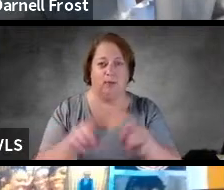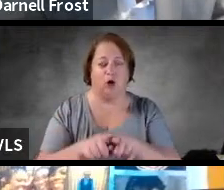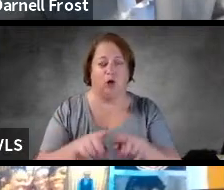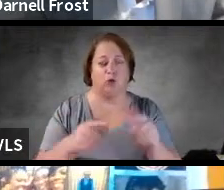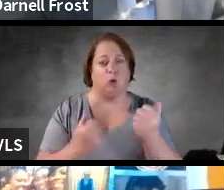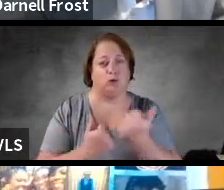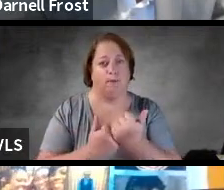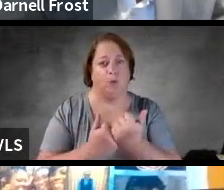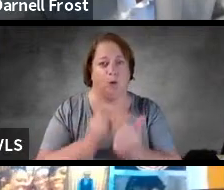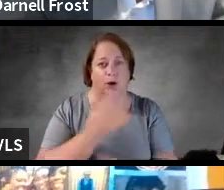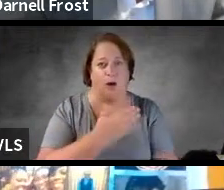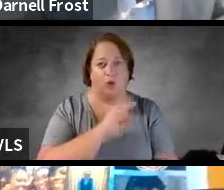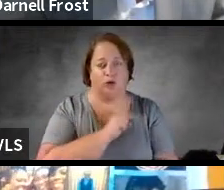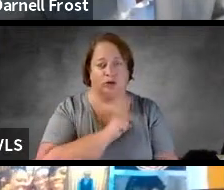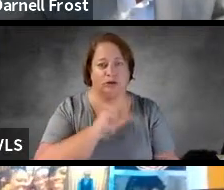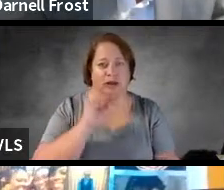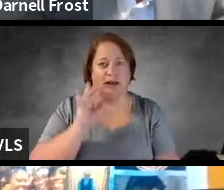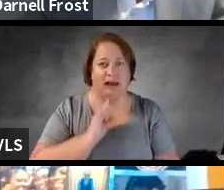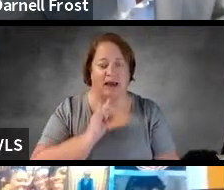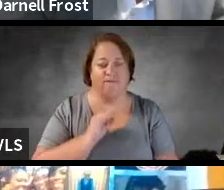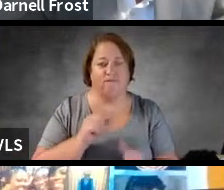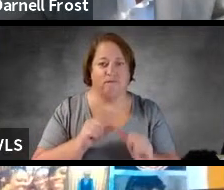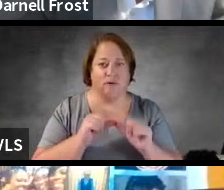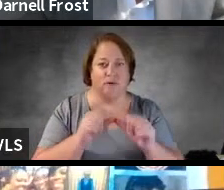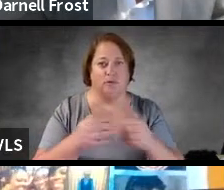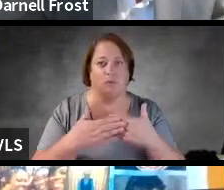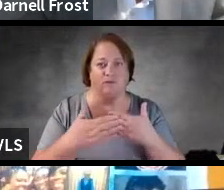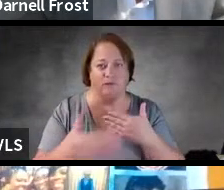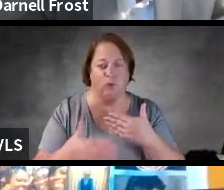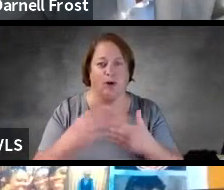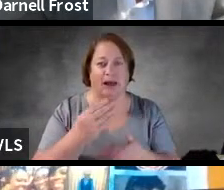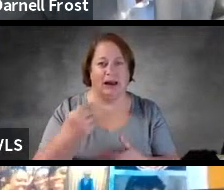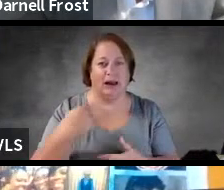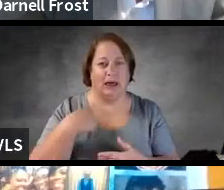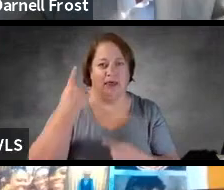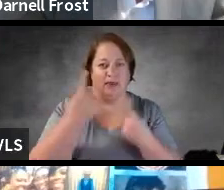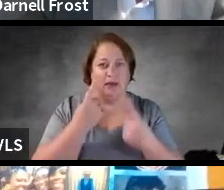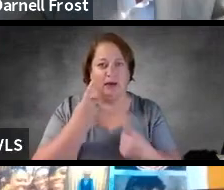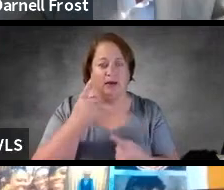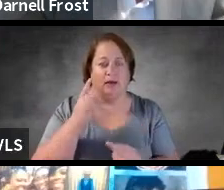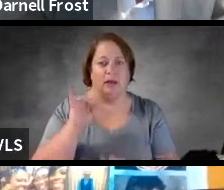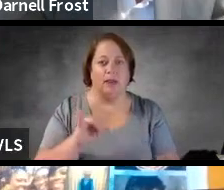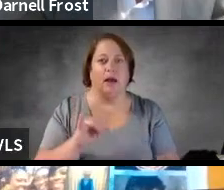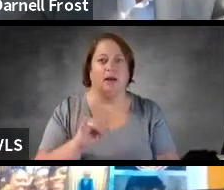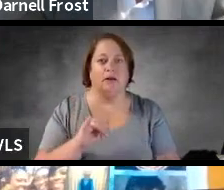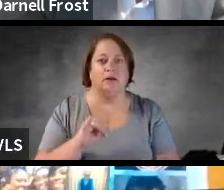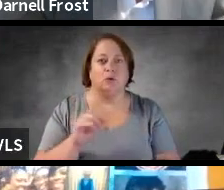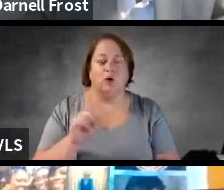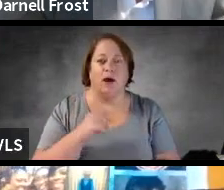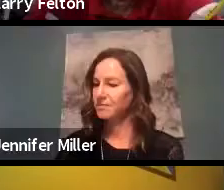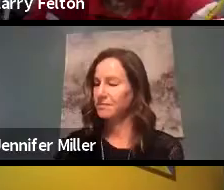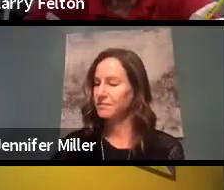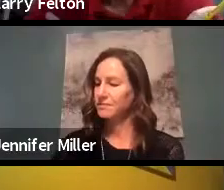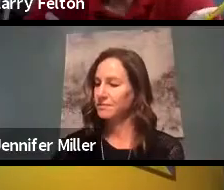supporting our staff and moving forward. And I think that's where I really feel like most districts, when